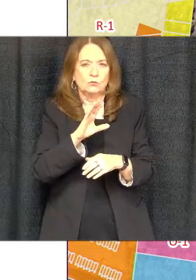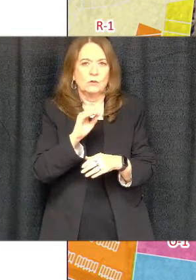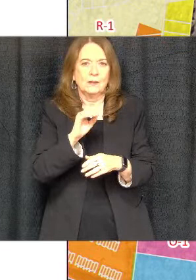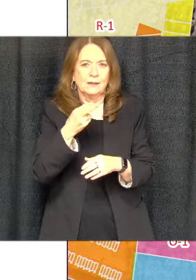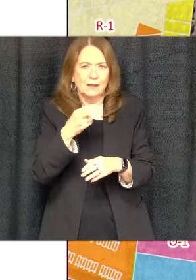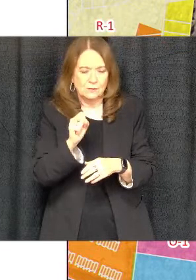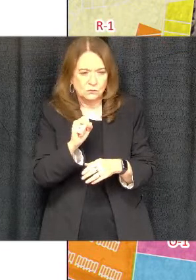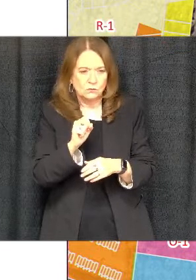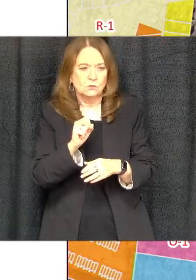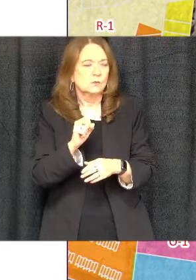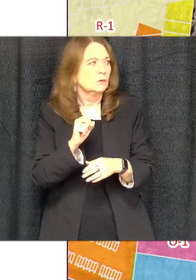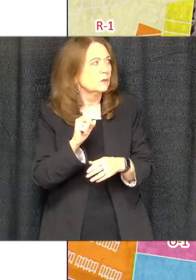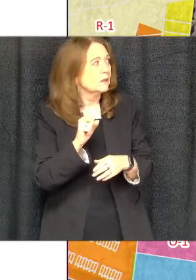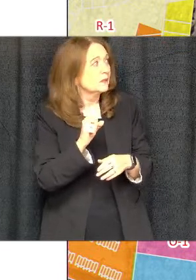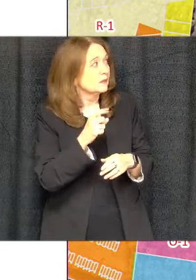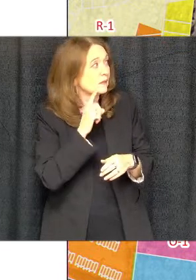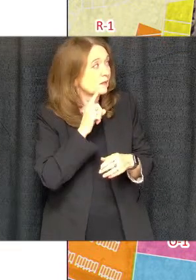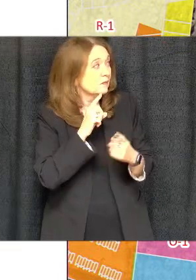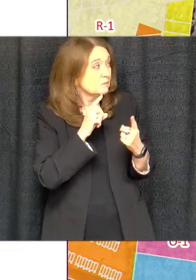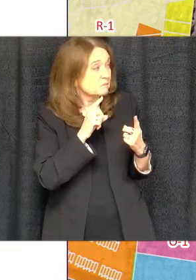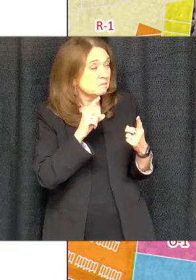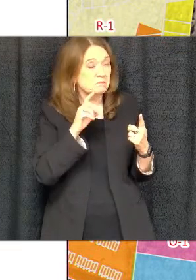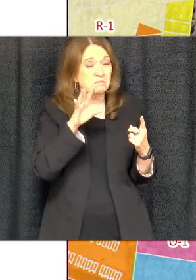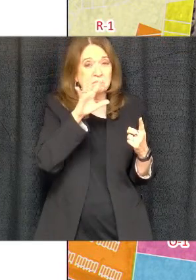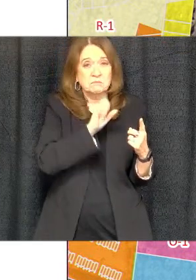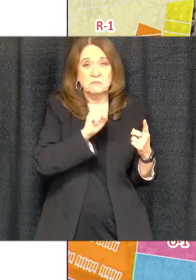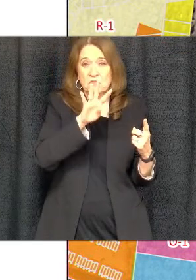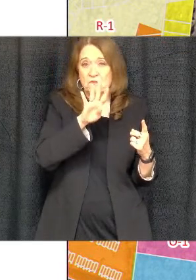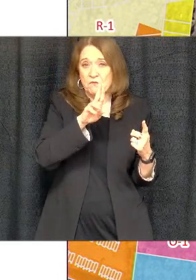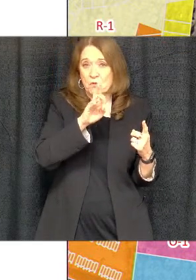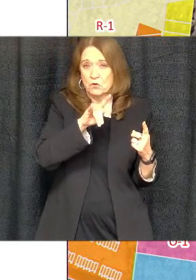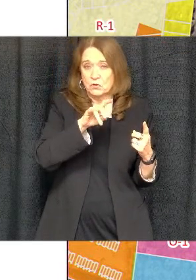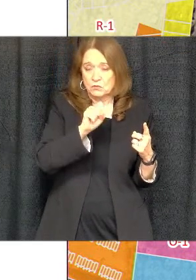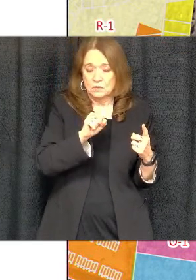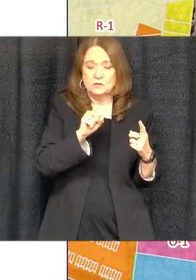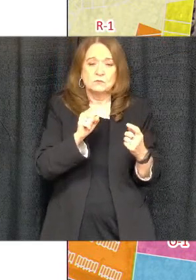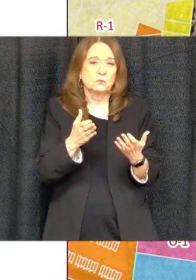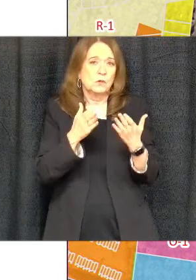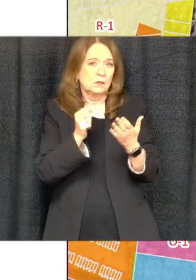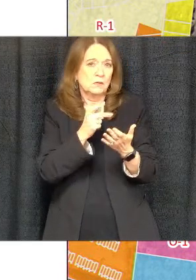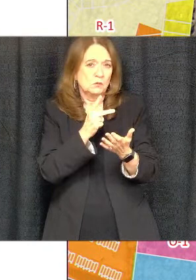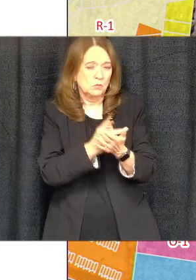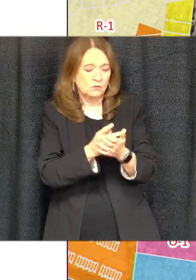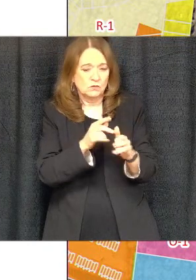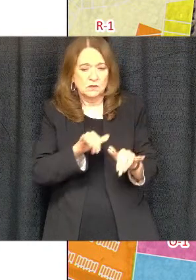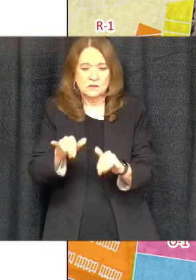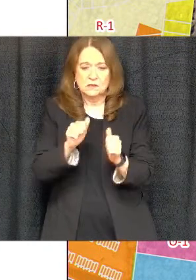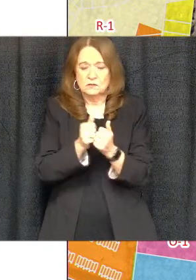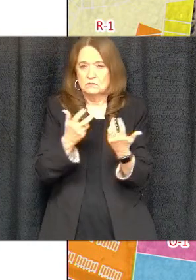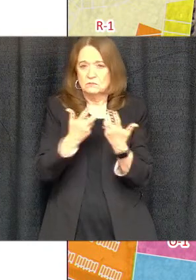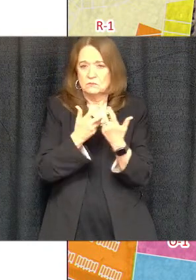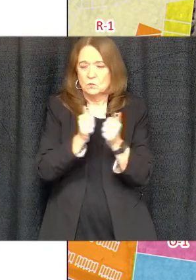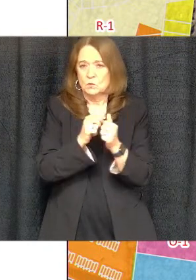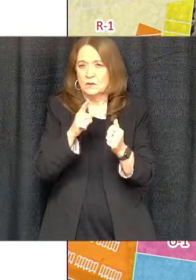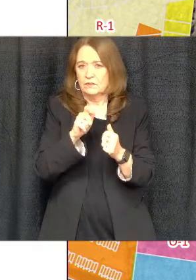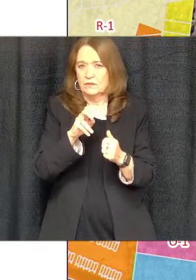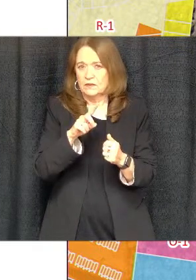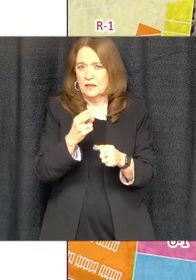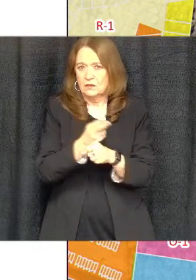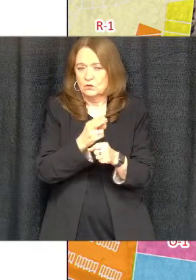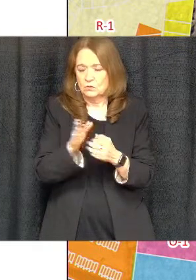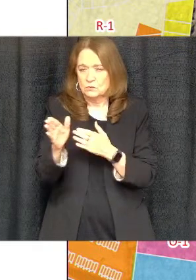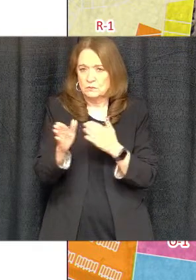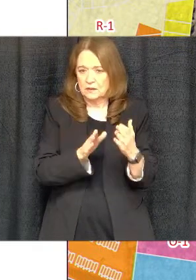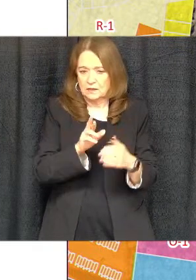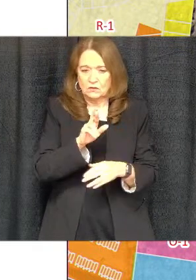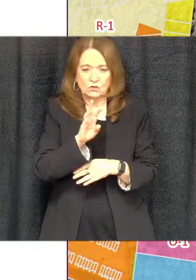Historical estimates would put this at 4 units. Staff recommends approval. The proposed request is consistent with the land use plan. The proposed R6